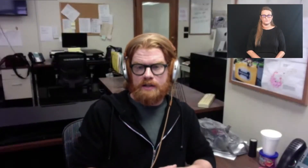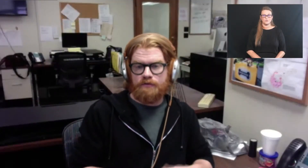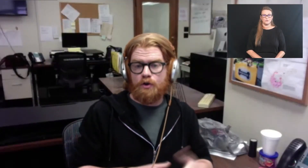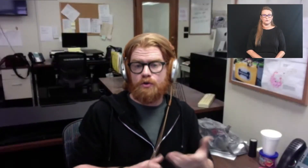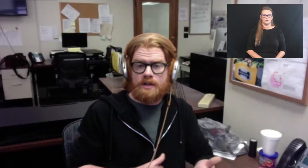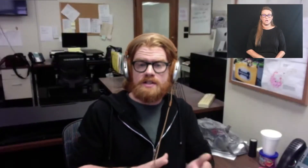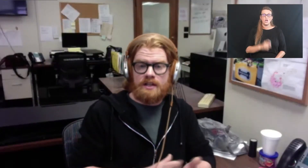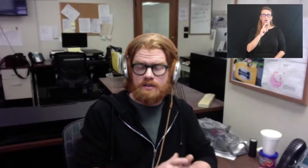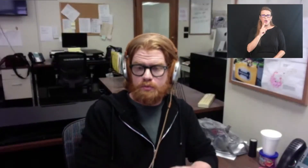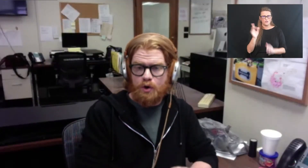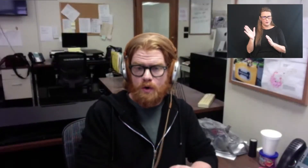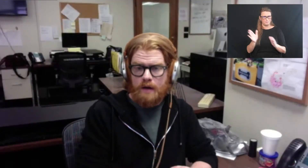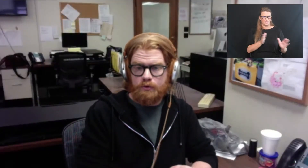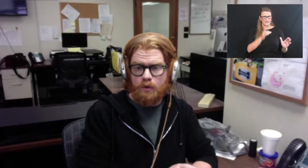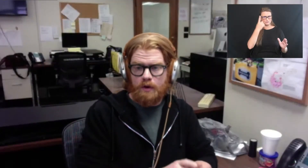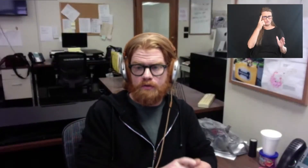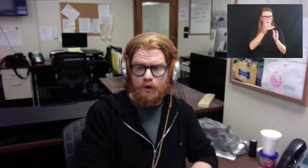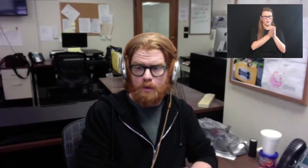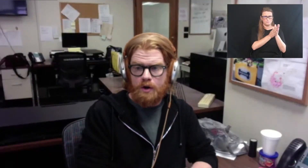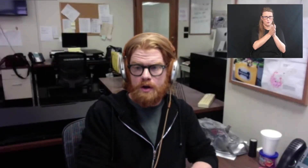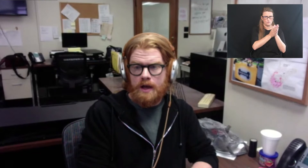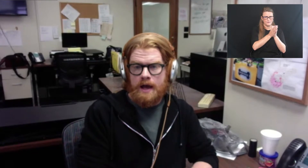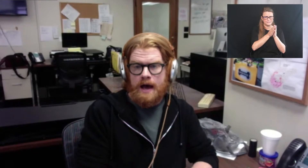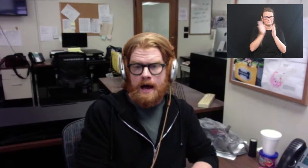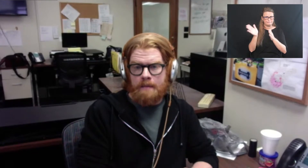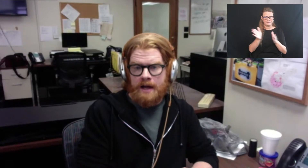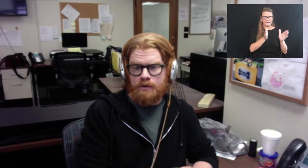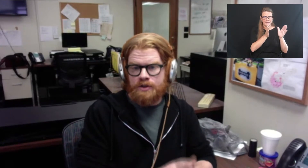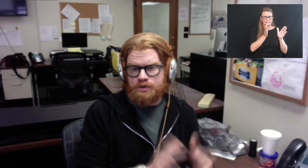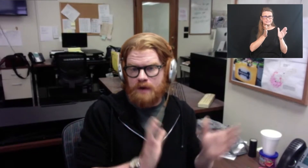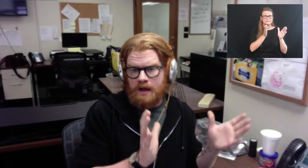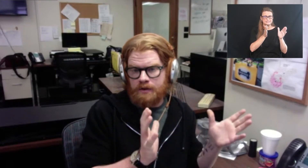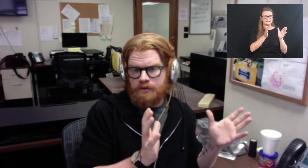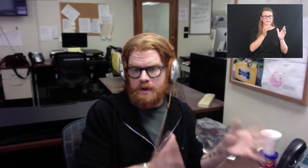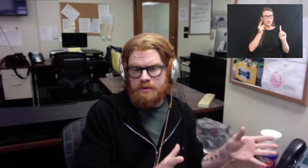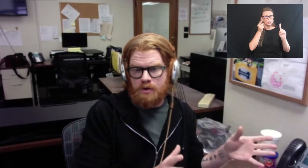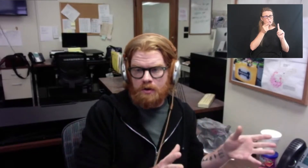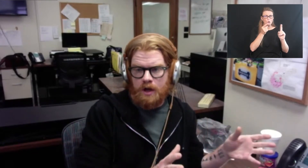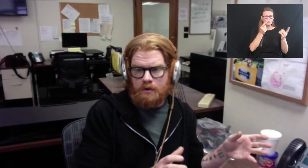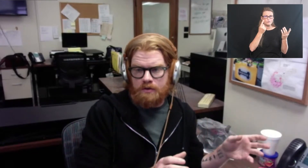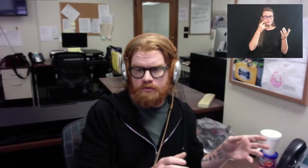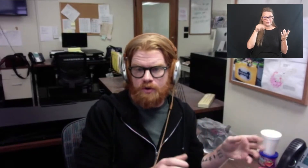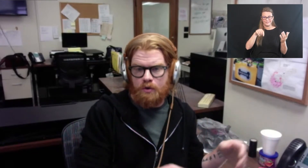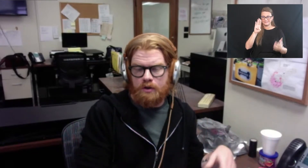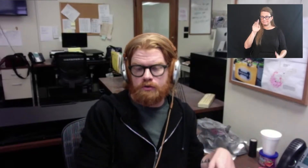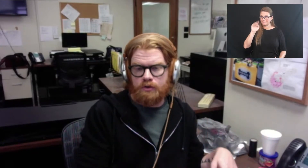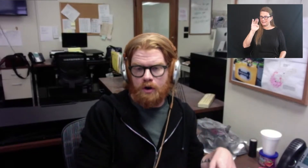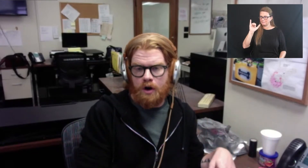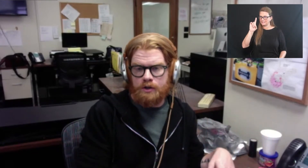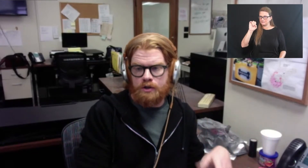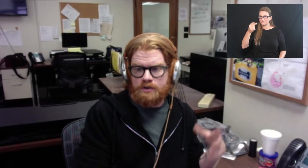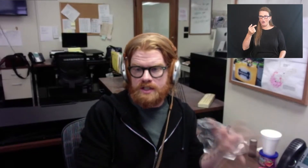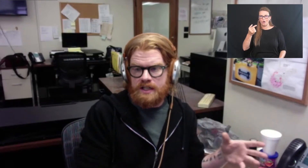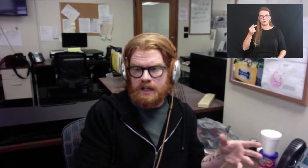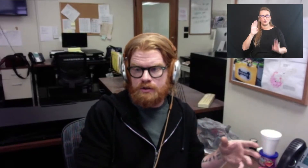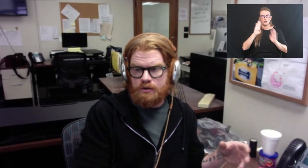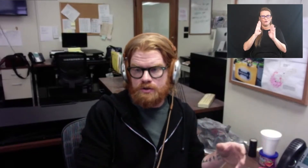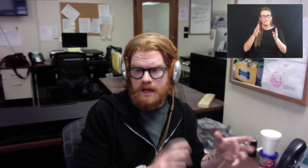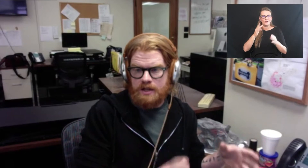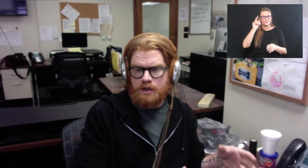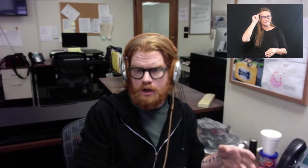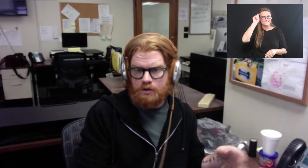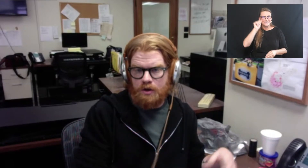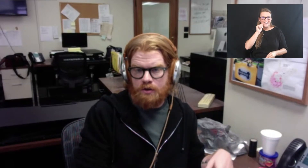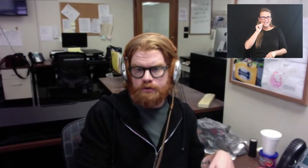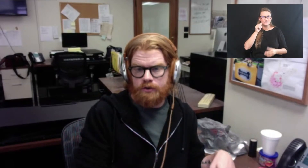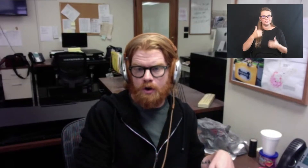for any further incentive programs going forward? I know this round of the Baby Dog Lottery focused on, teenagers